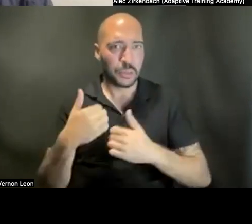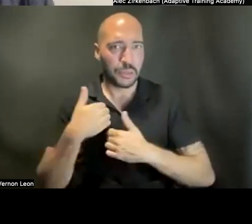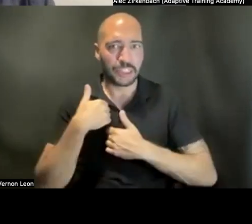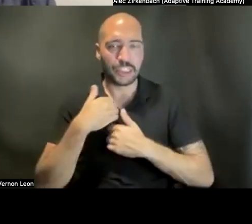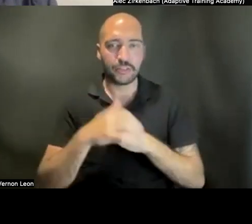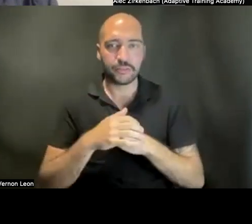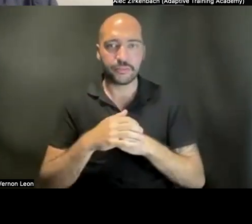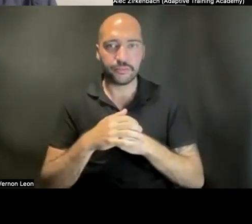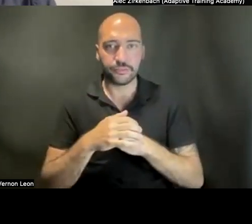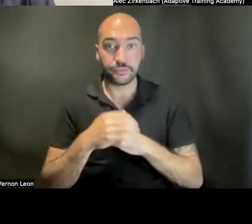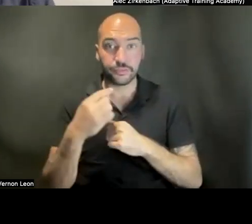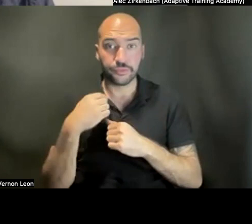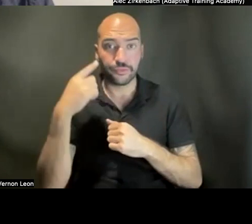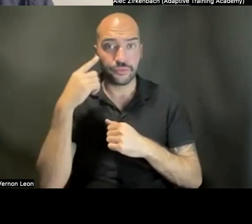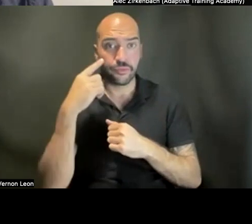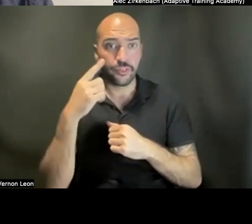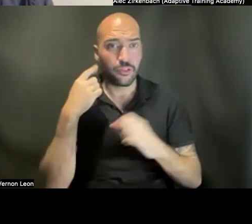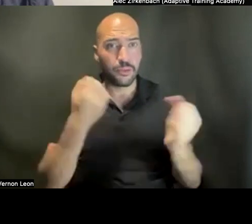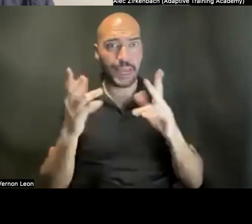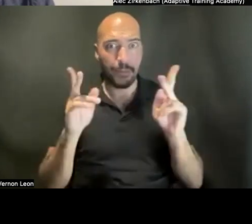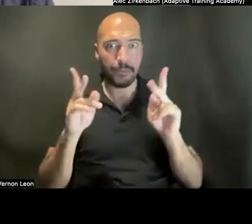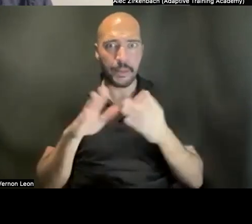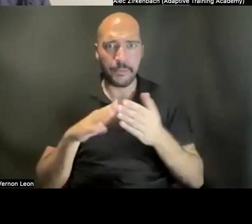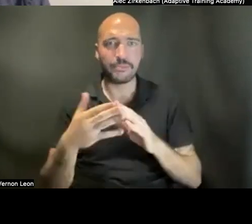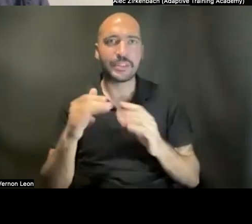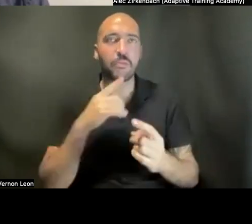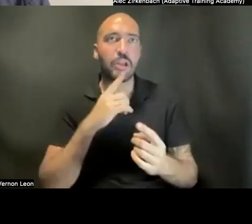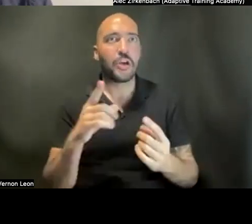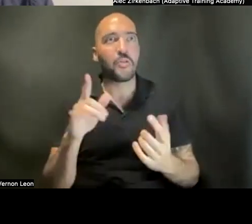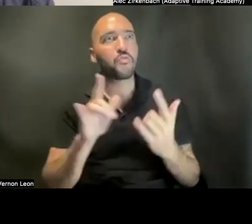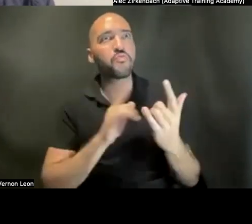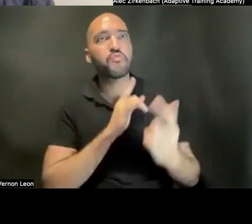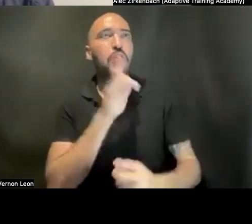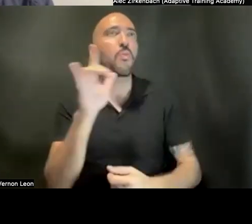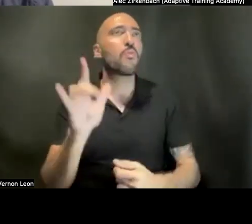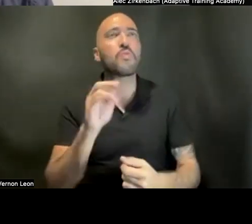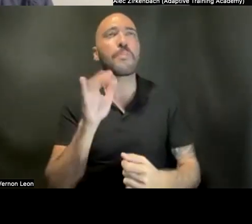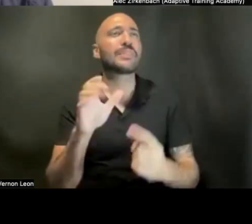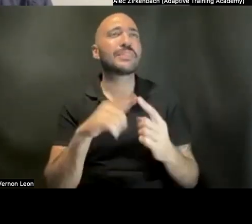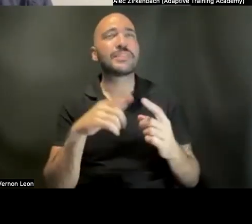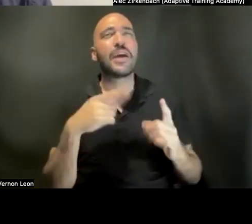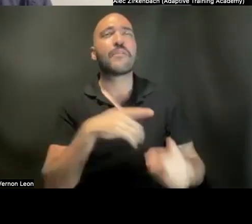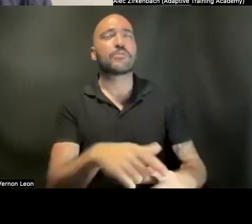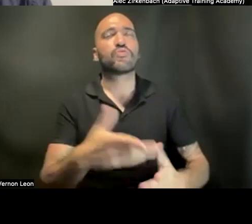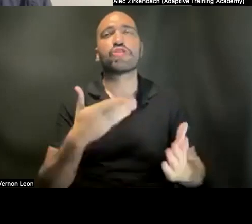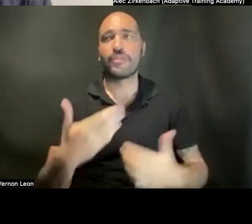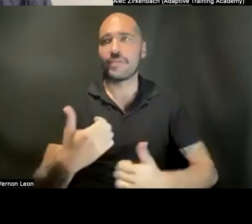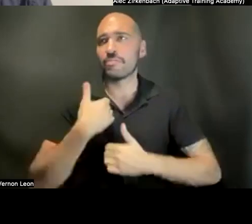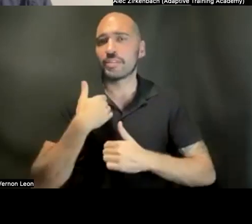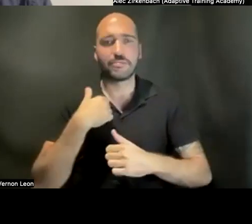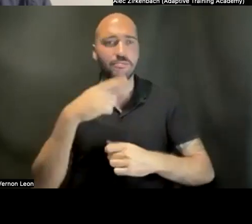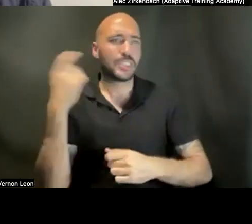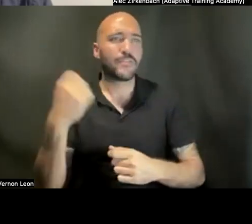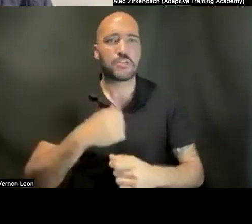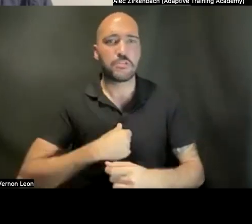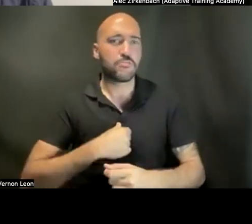because I think for a lot of folks, it becomes this like romanticized idea of like everyone goes in to serve because of these